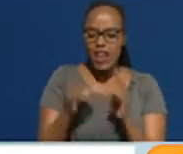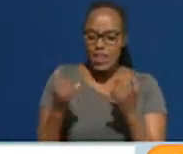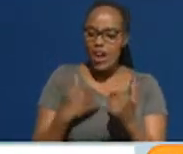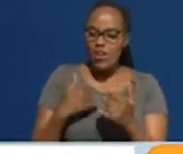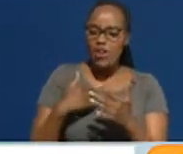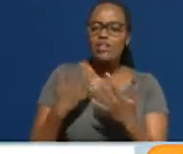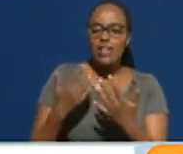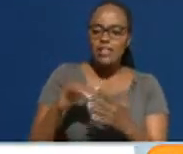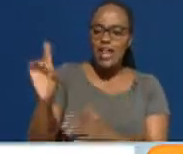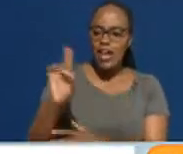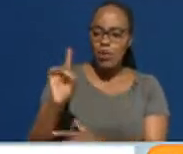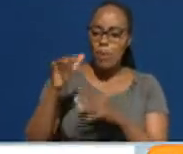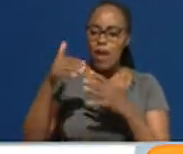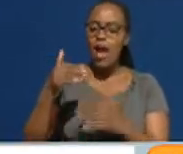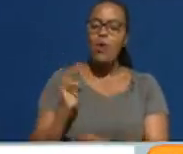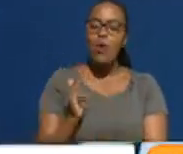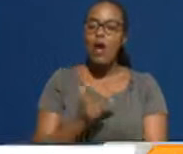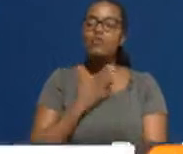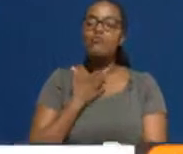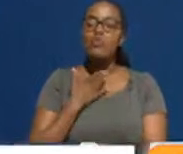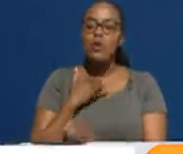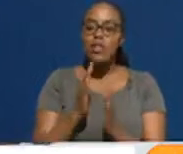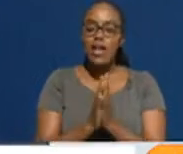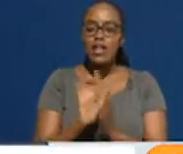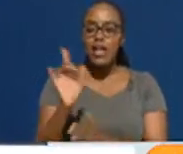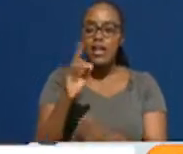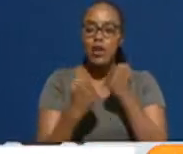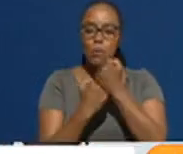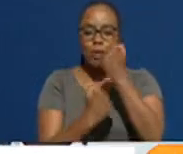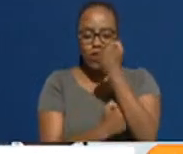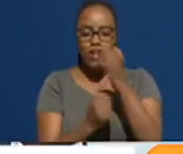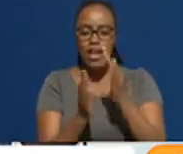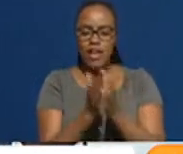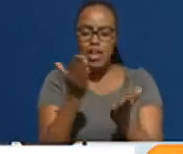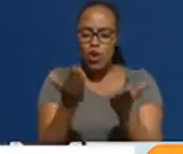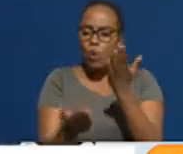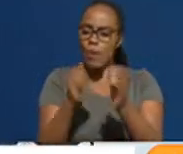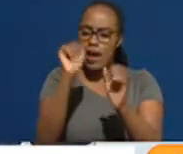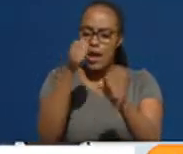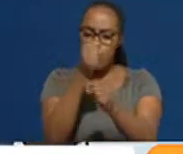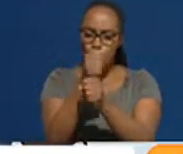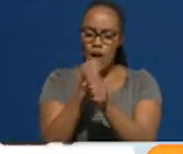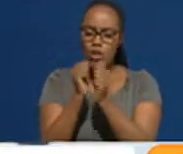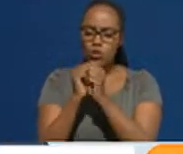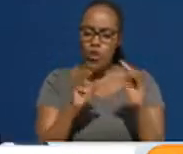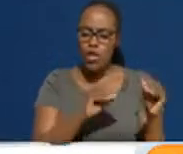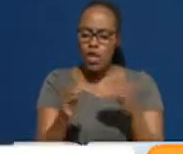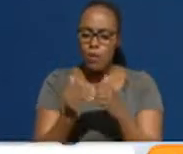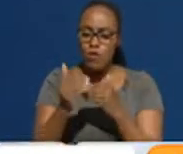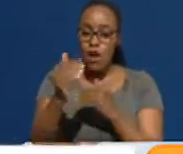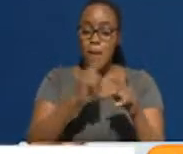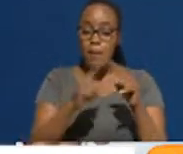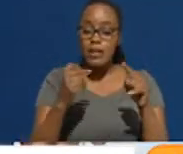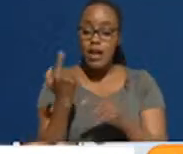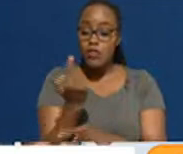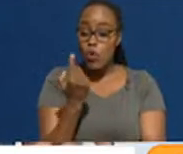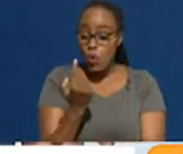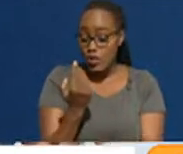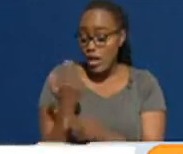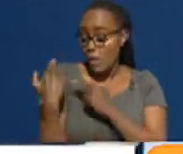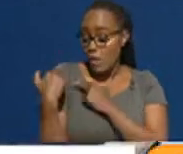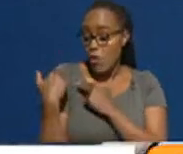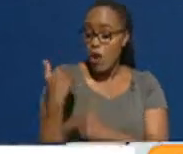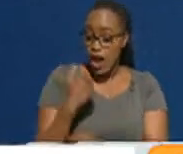Vyutaka and some of the things of, you know, like the Nairobi Foundation, etc. And we agreed to work together, you know, going forward. That there's a role he can play